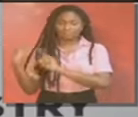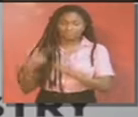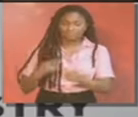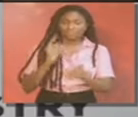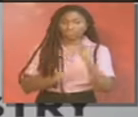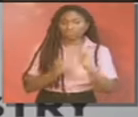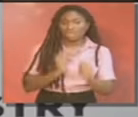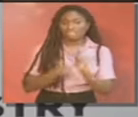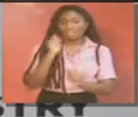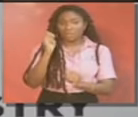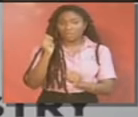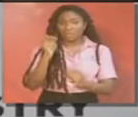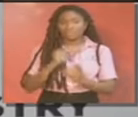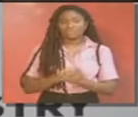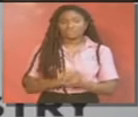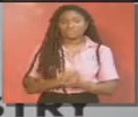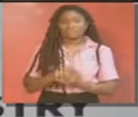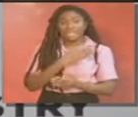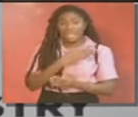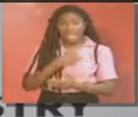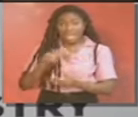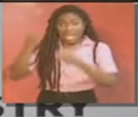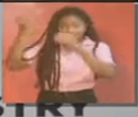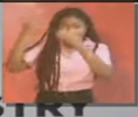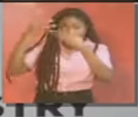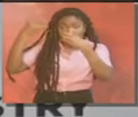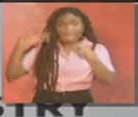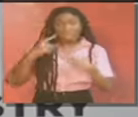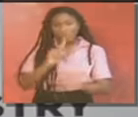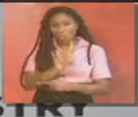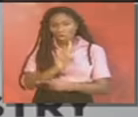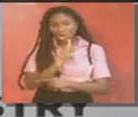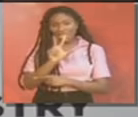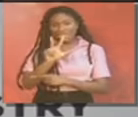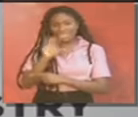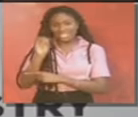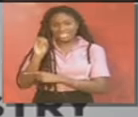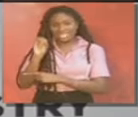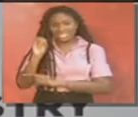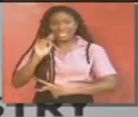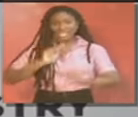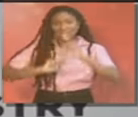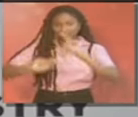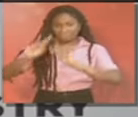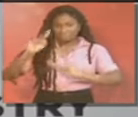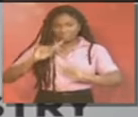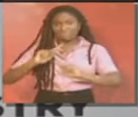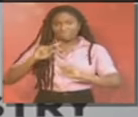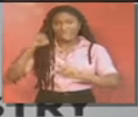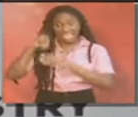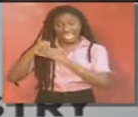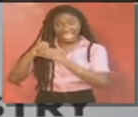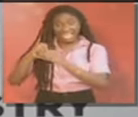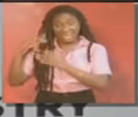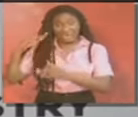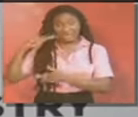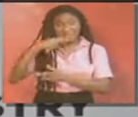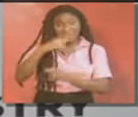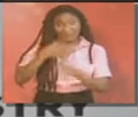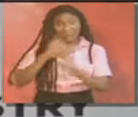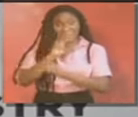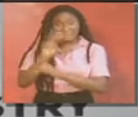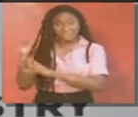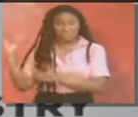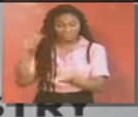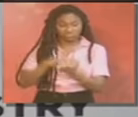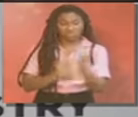and as of this morning, I am informed that there are 130 confirmed ticketed persons. On April the 8th, we have